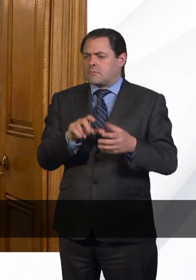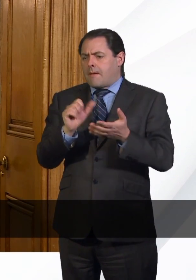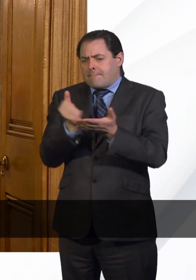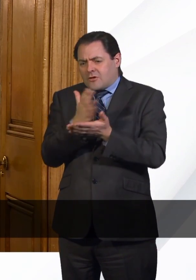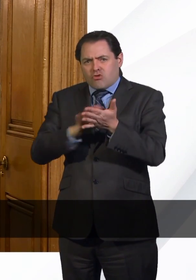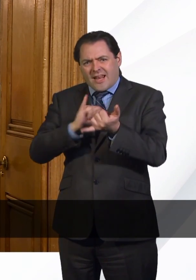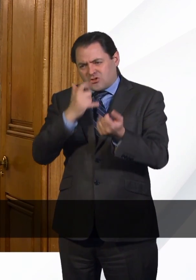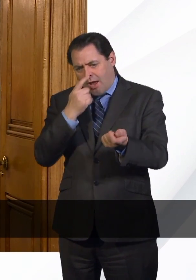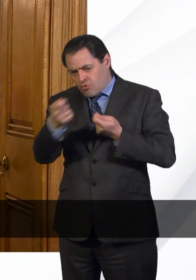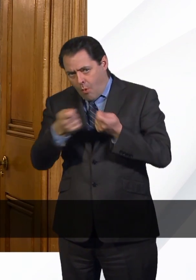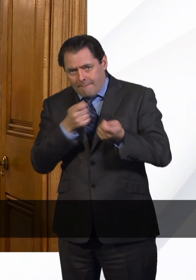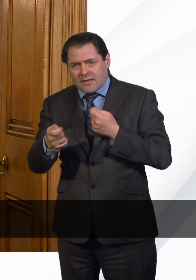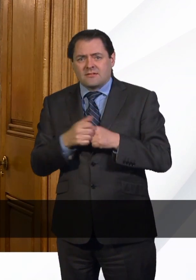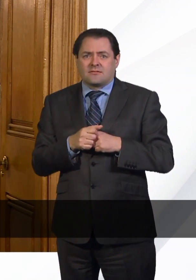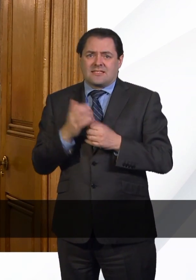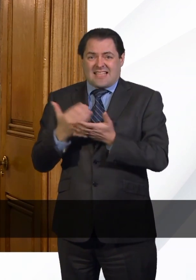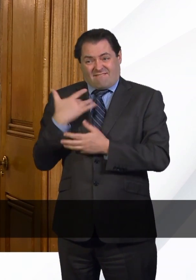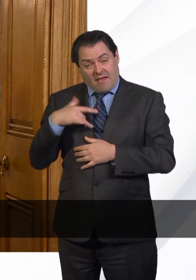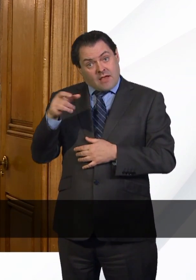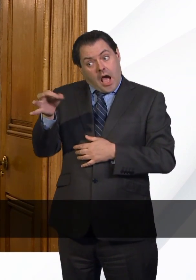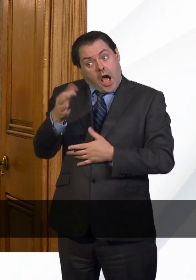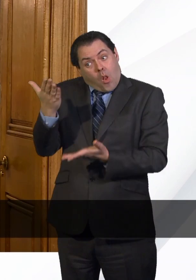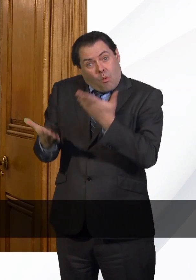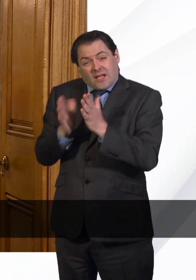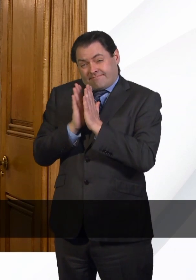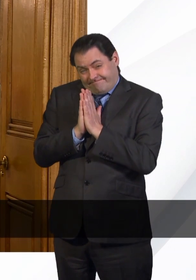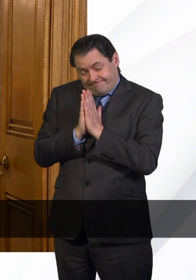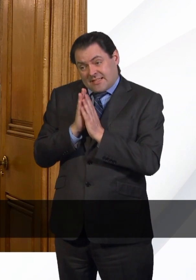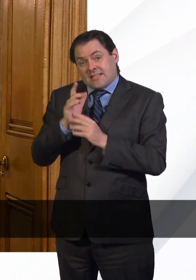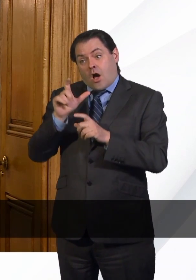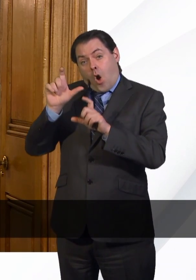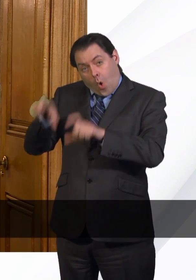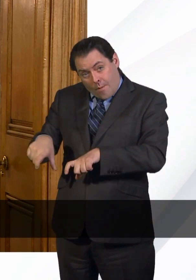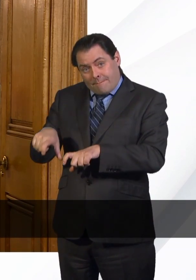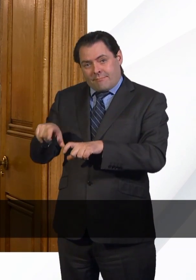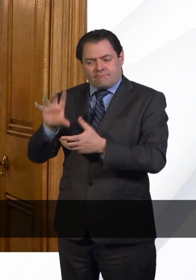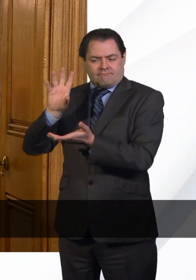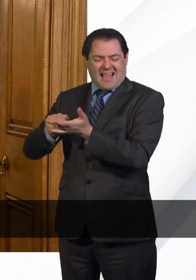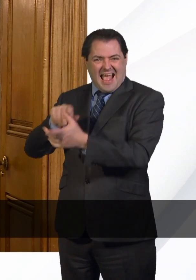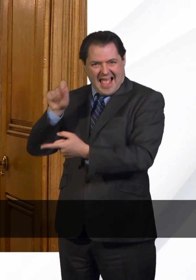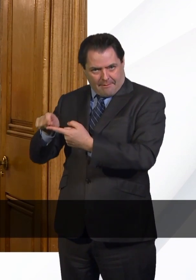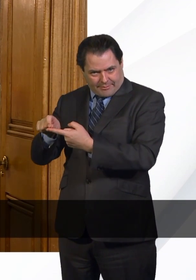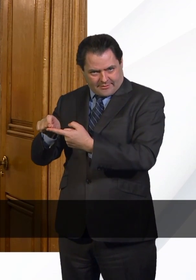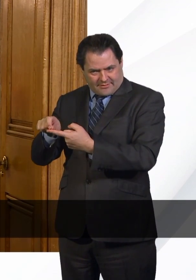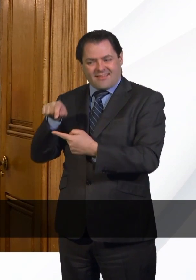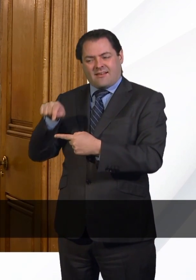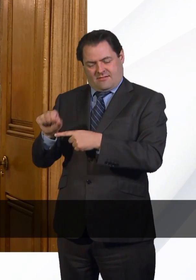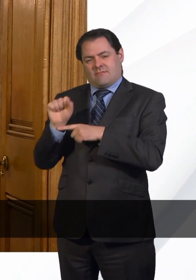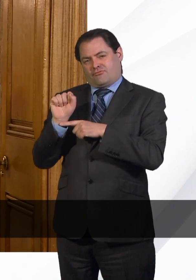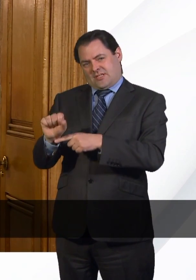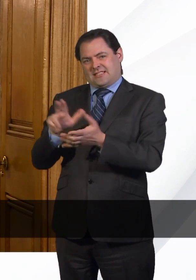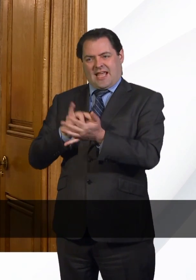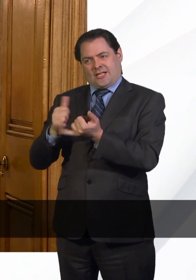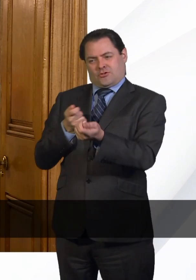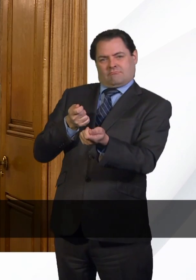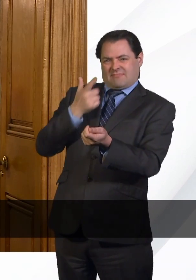Wight, stay at home, install the app, protect the NHS, and save lives.